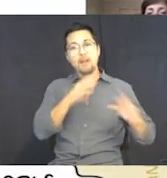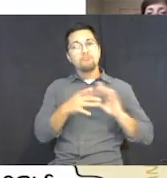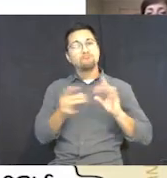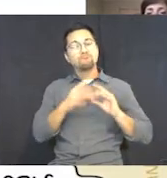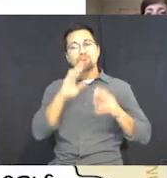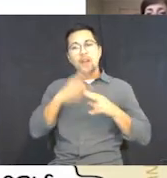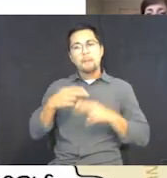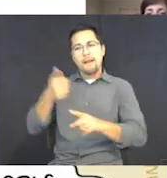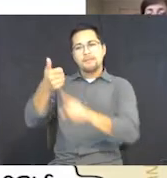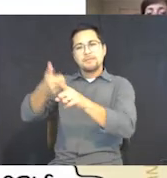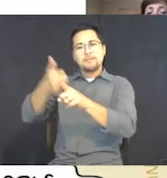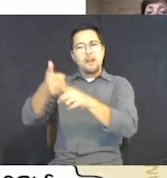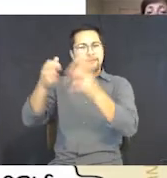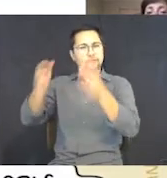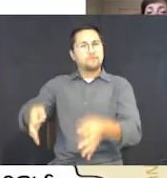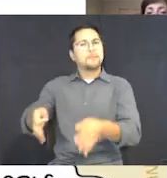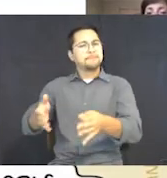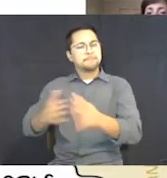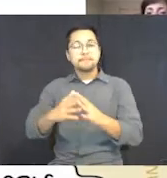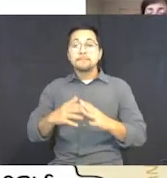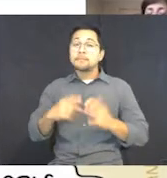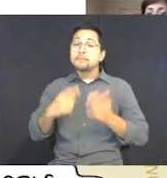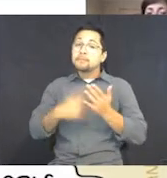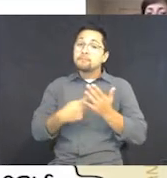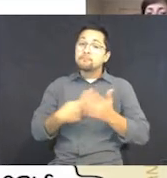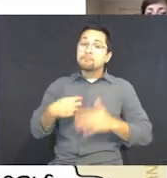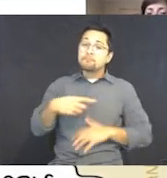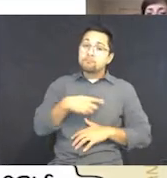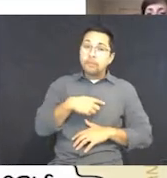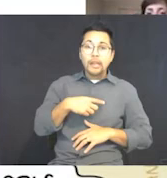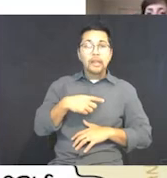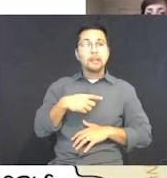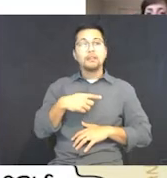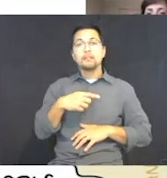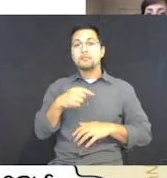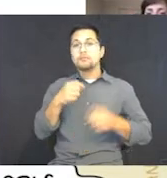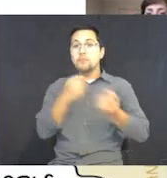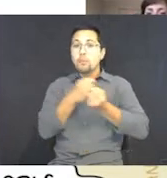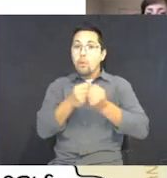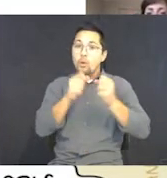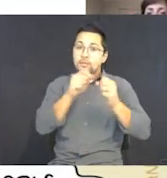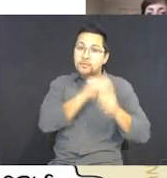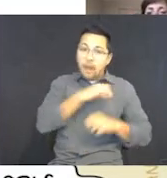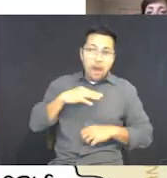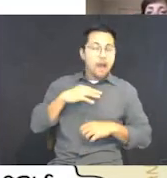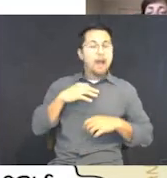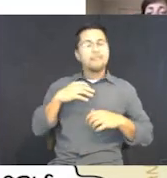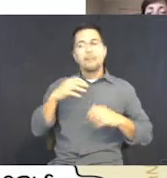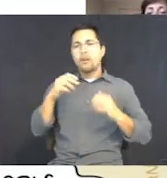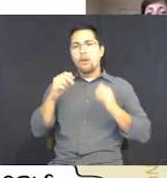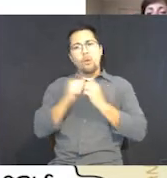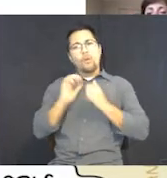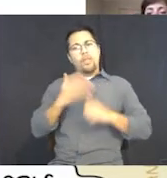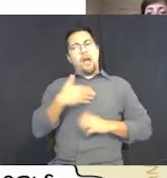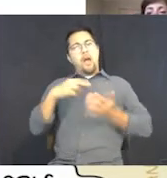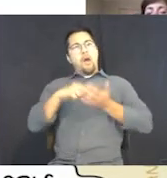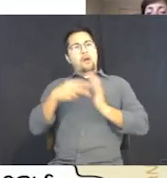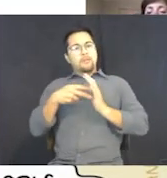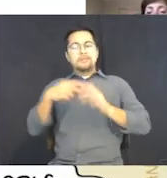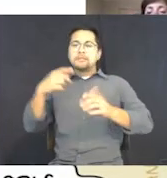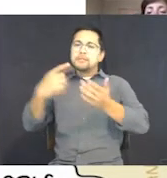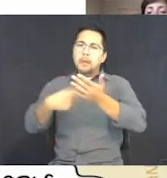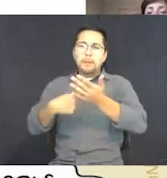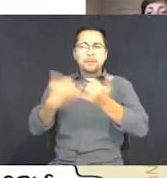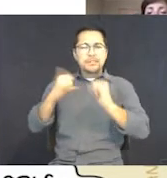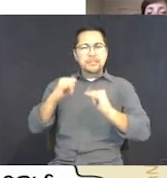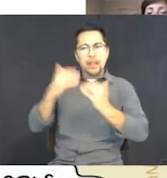in terms of independent living, or what is best for those individuals that we love and care for. With enabling technology,